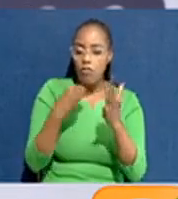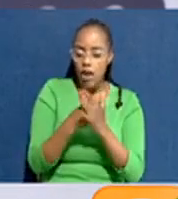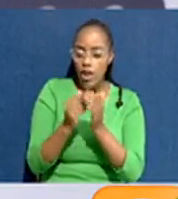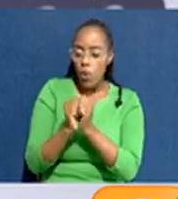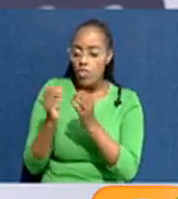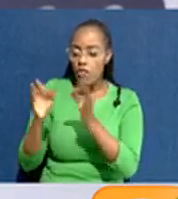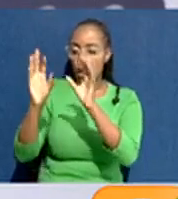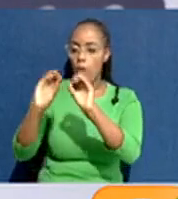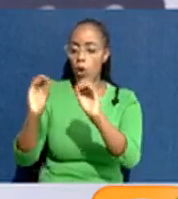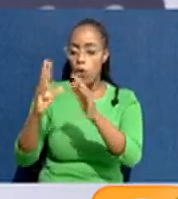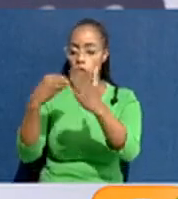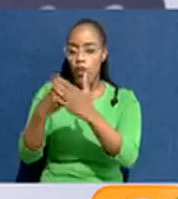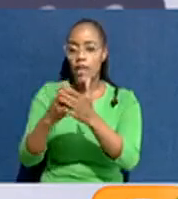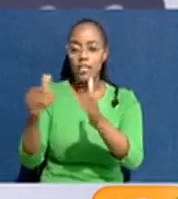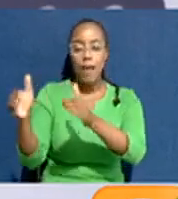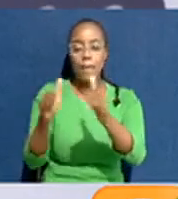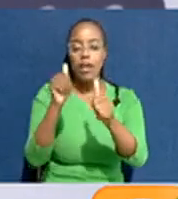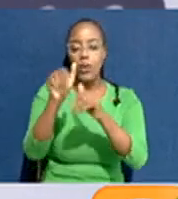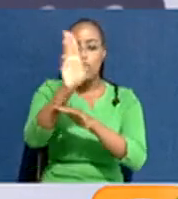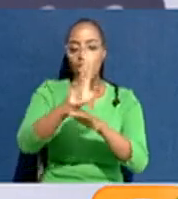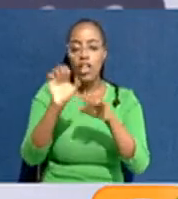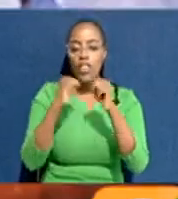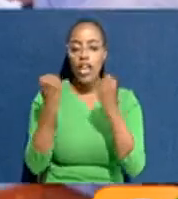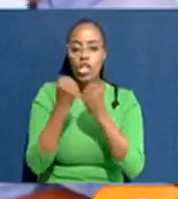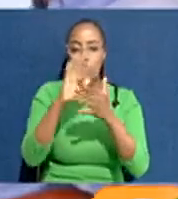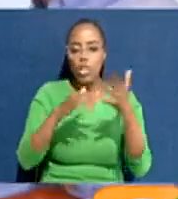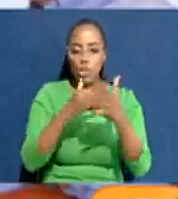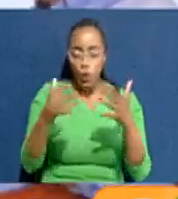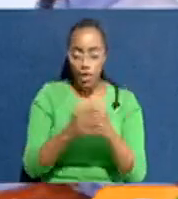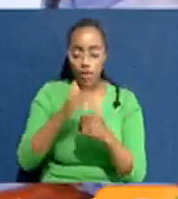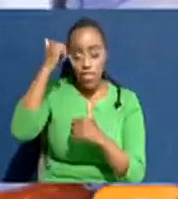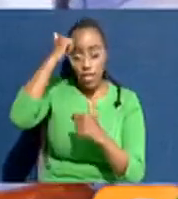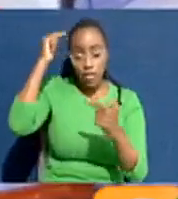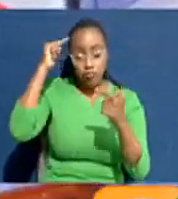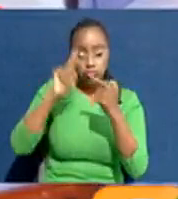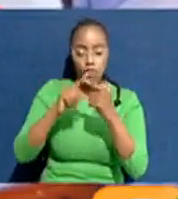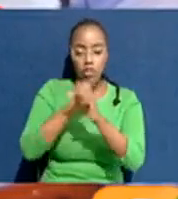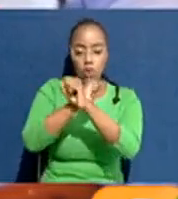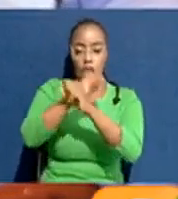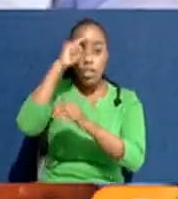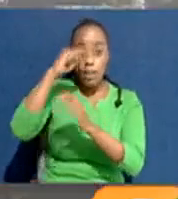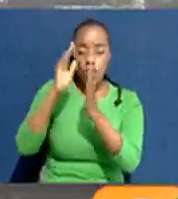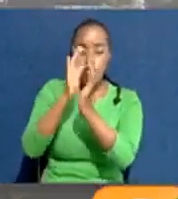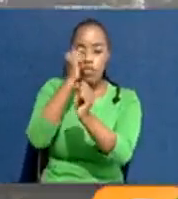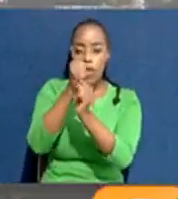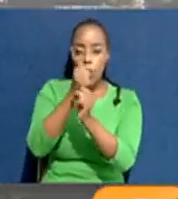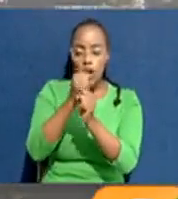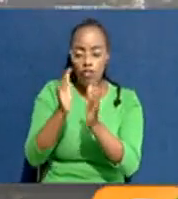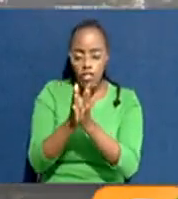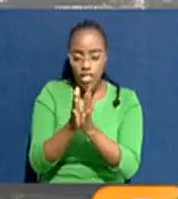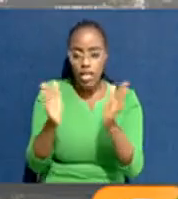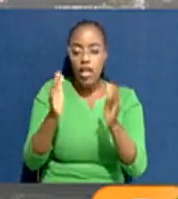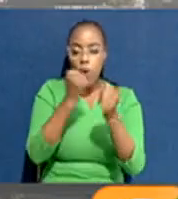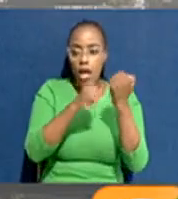informal financial mechanisms, leveraging their social networks. The study aims at guiding policies and practices for a wide variety